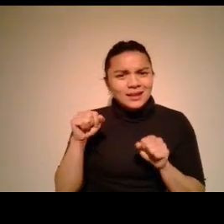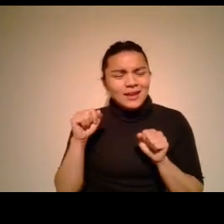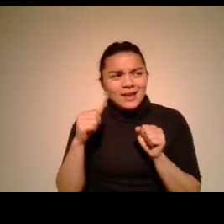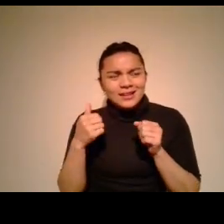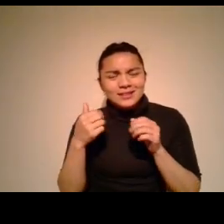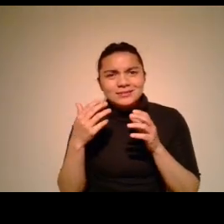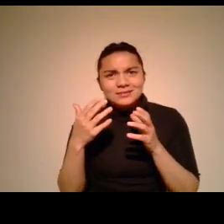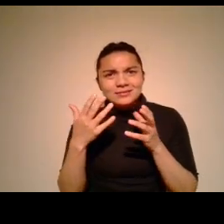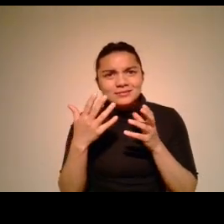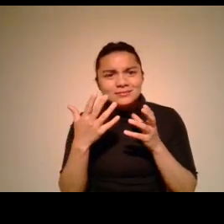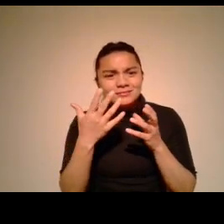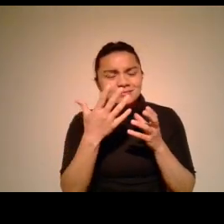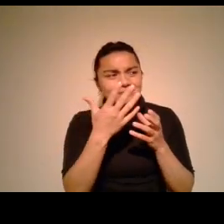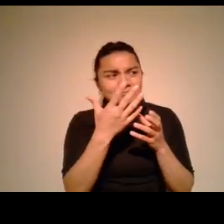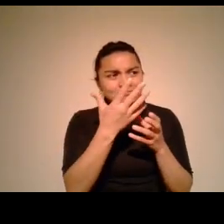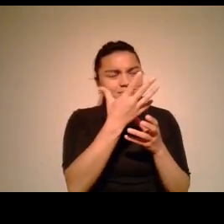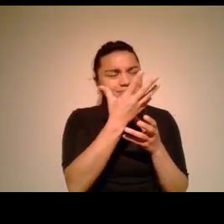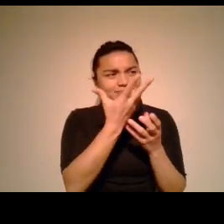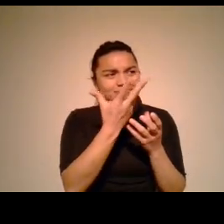you have put on the table here.